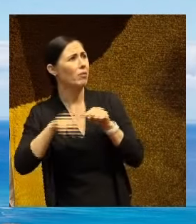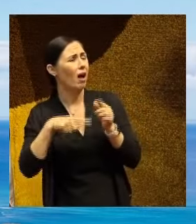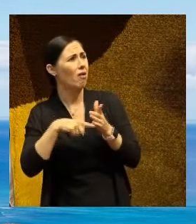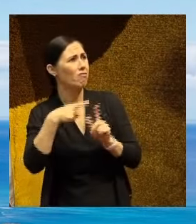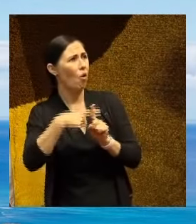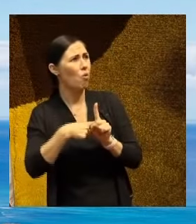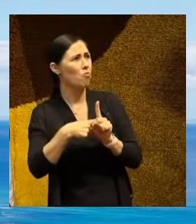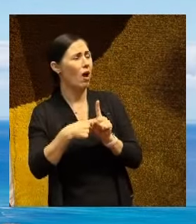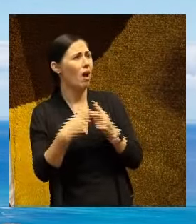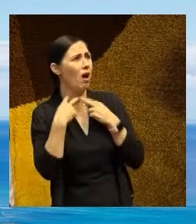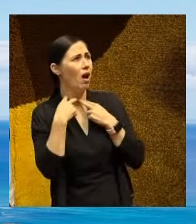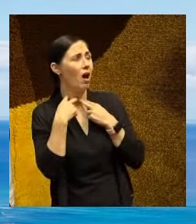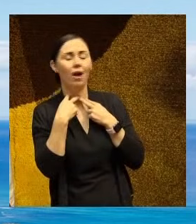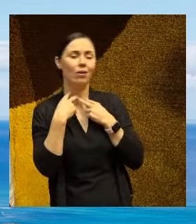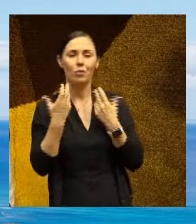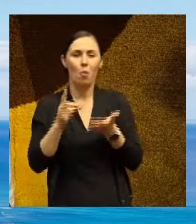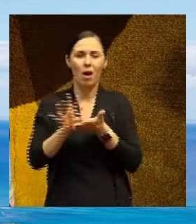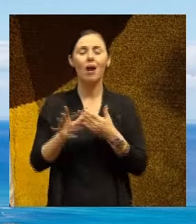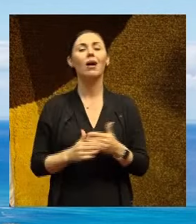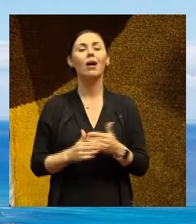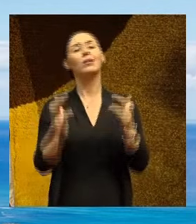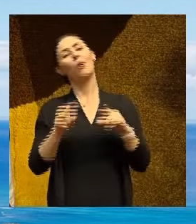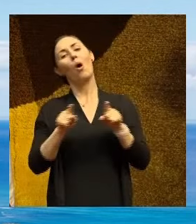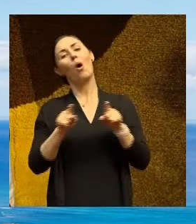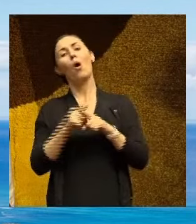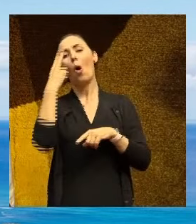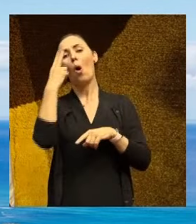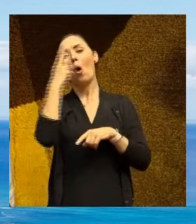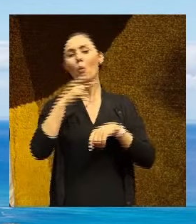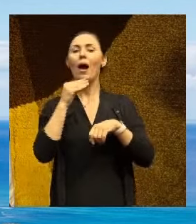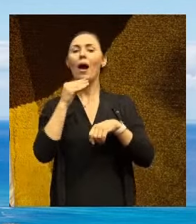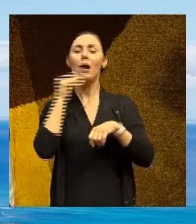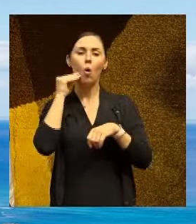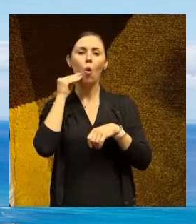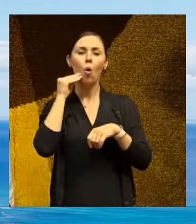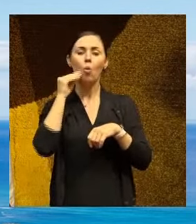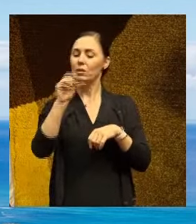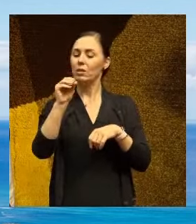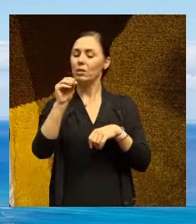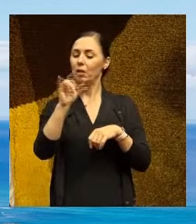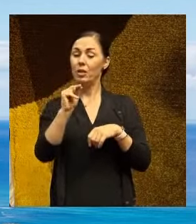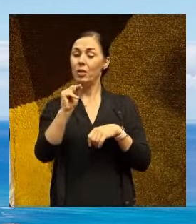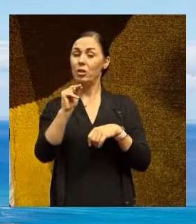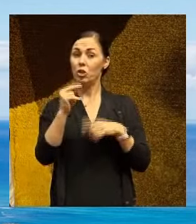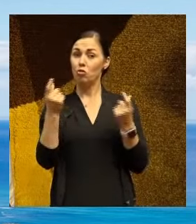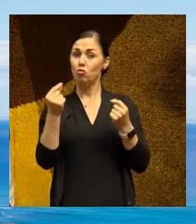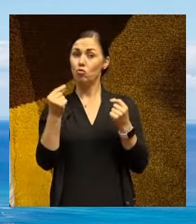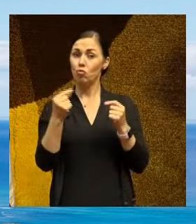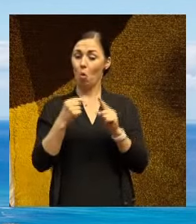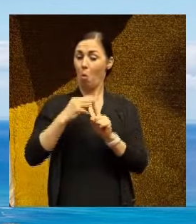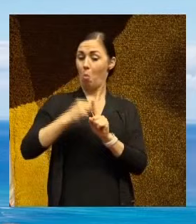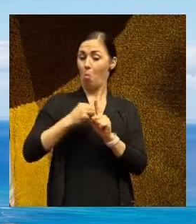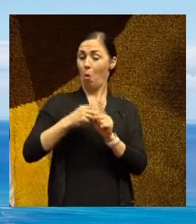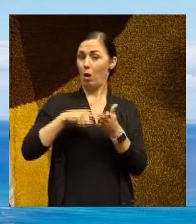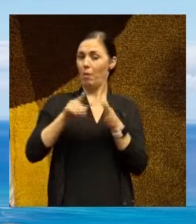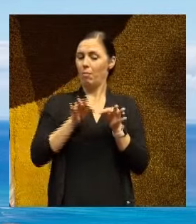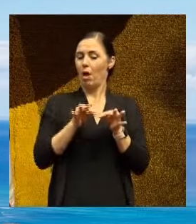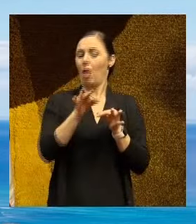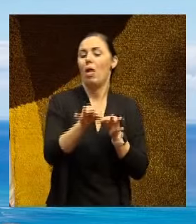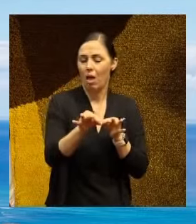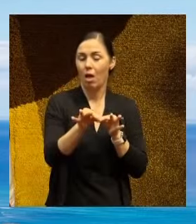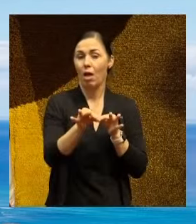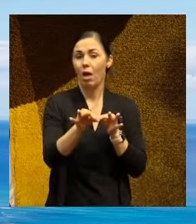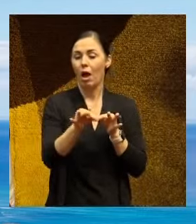Meanwhile, the Hawaiian Homes Commission postponed mortgage payments and provided its beneficiaries with rent and